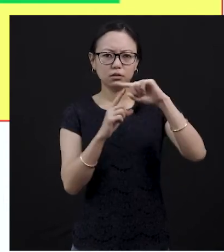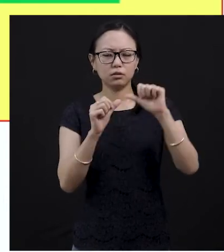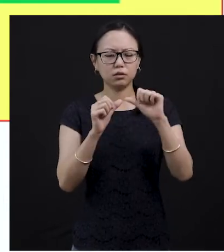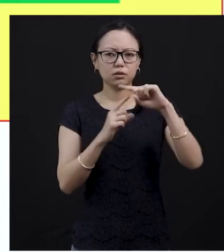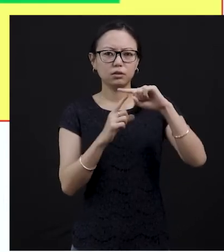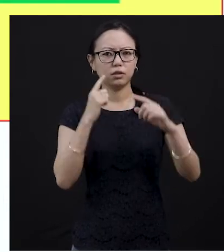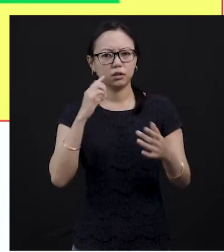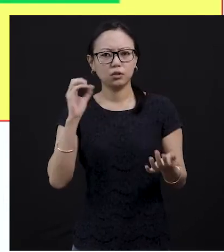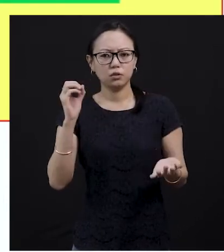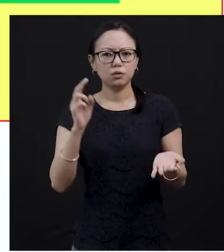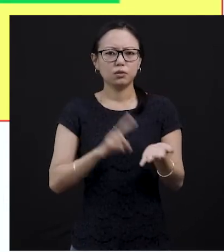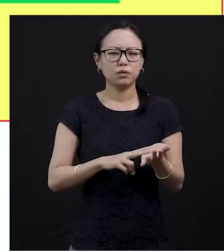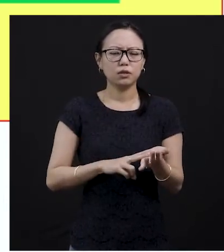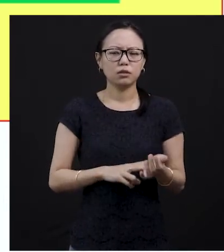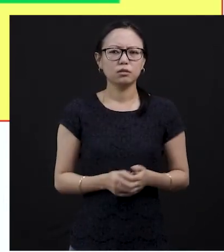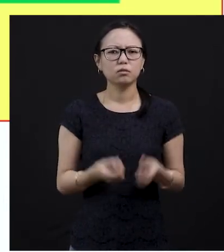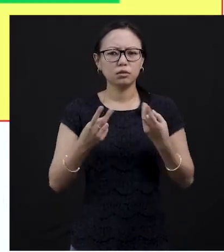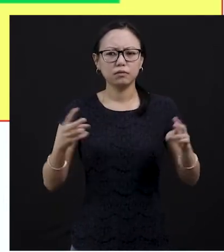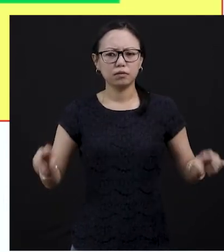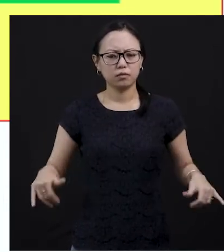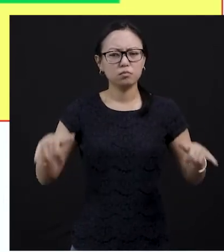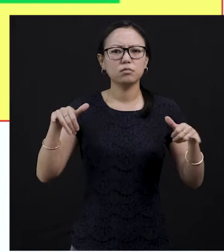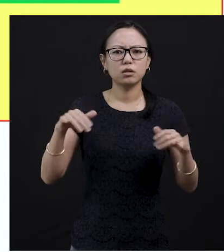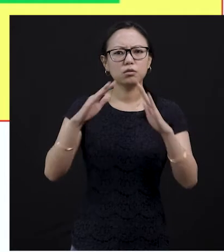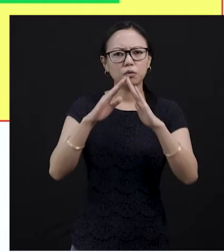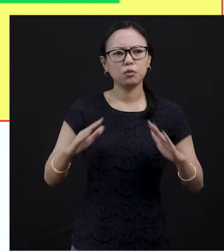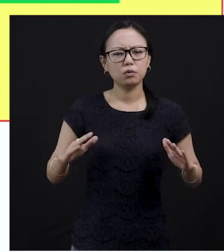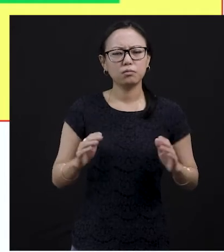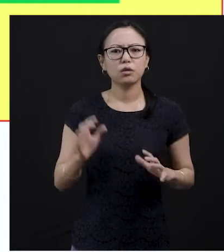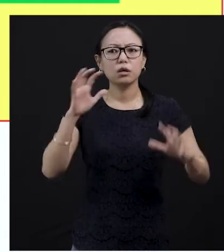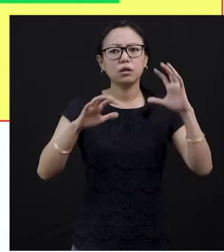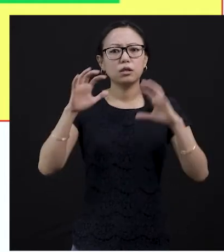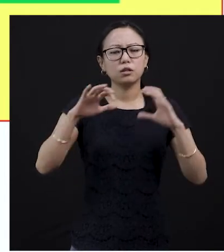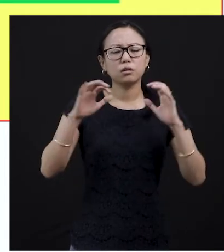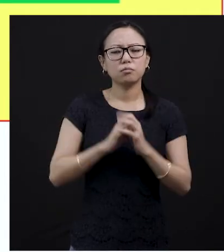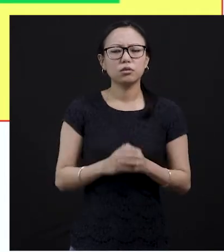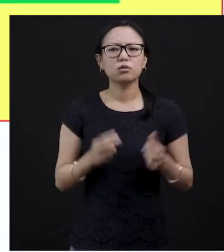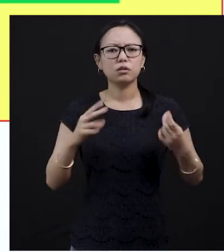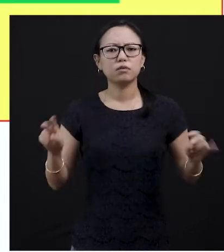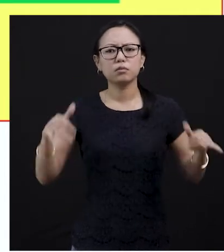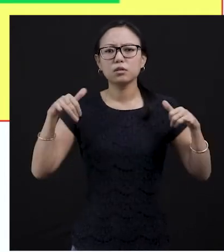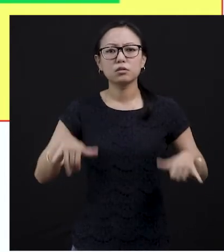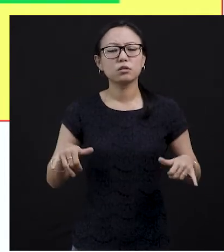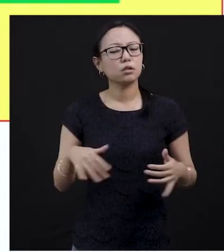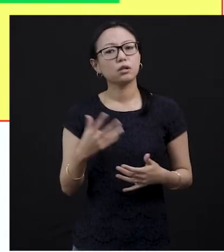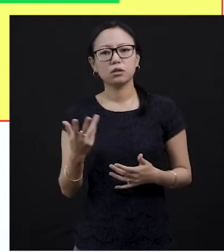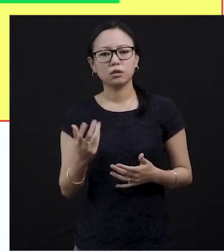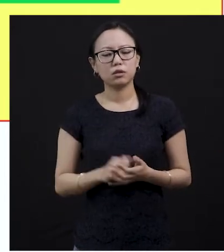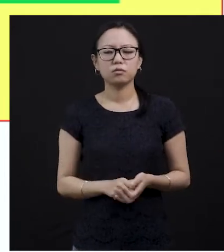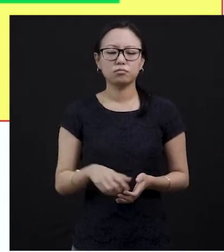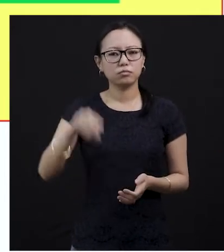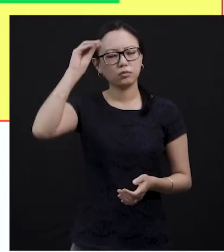the different habitats and the animals, the different animals found in all these different habitats, isn't it? So